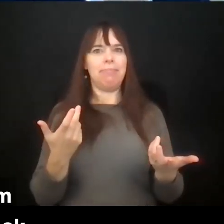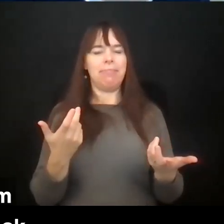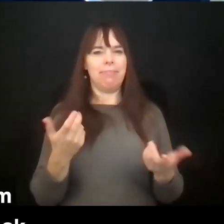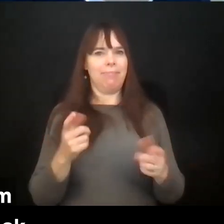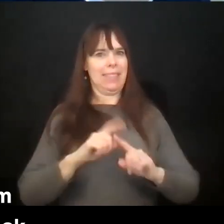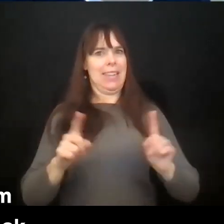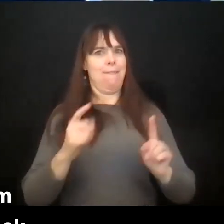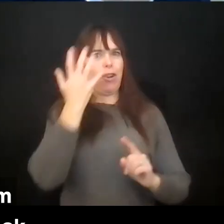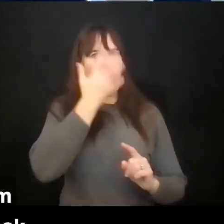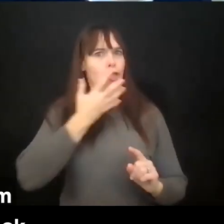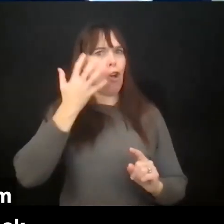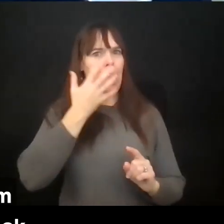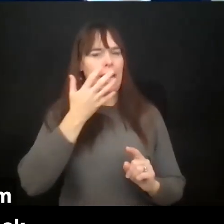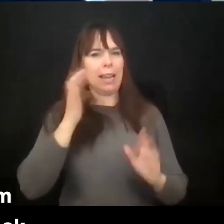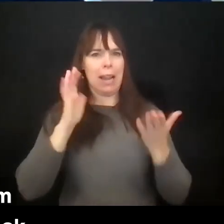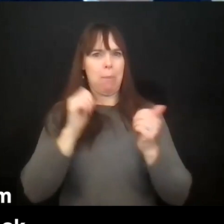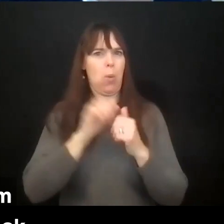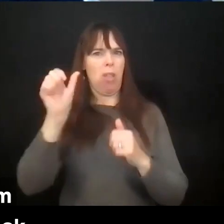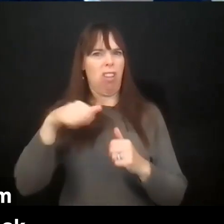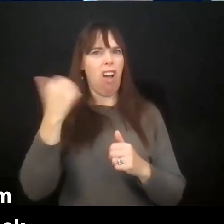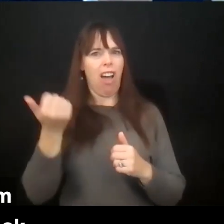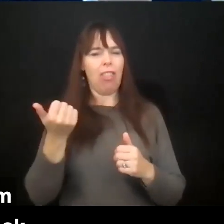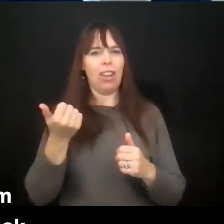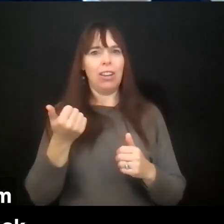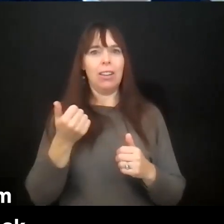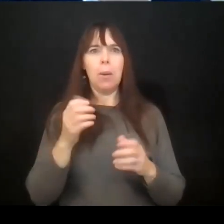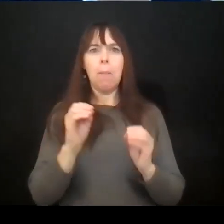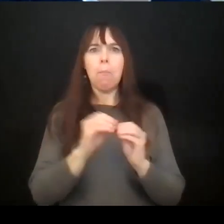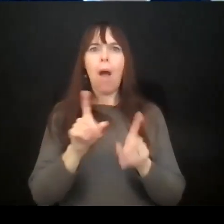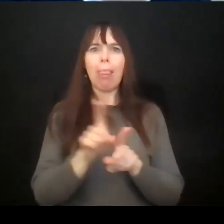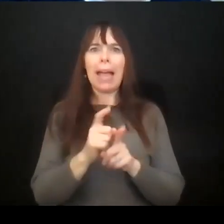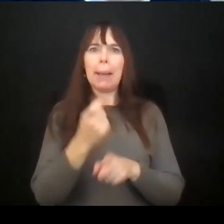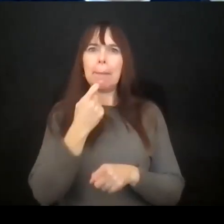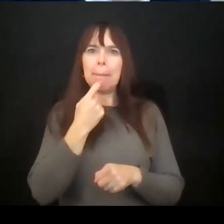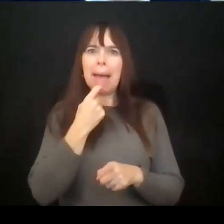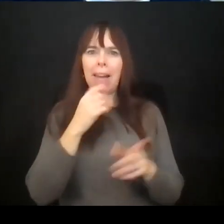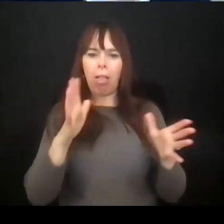look about them that had a metallic look,